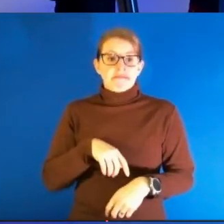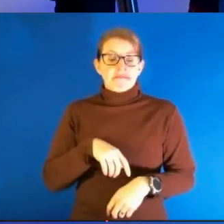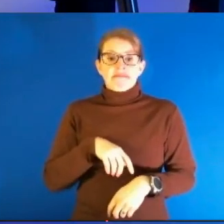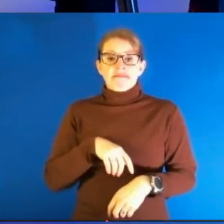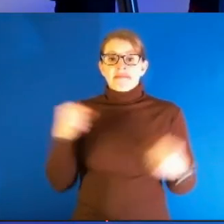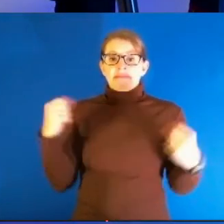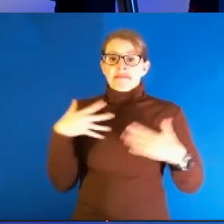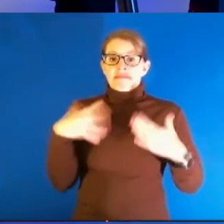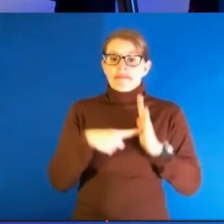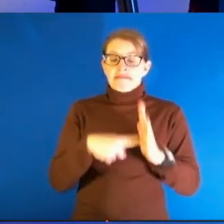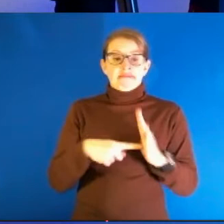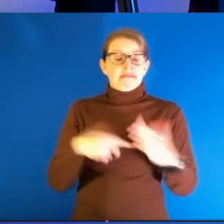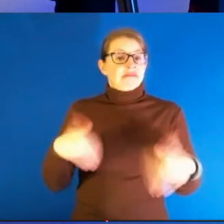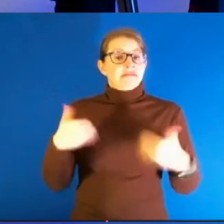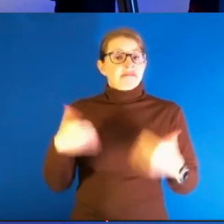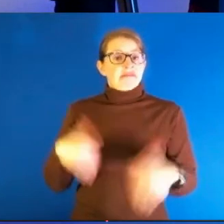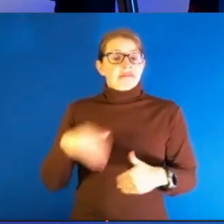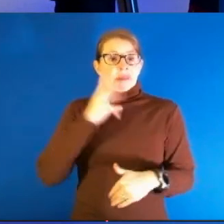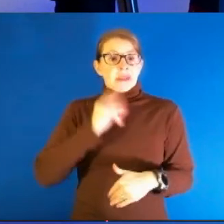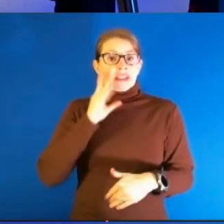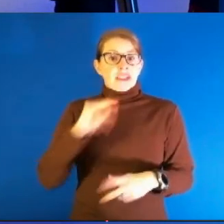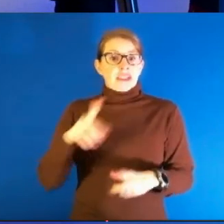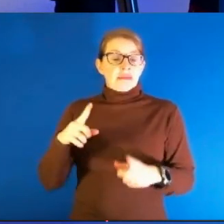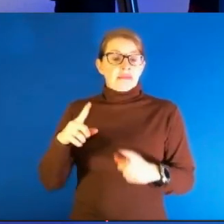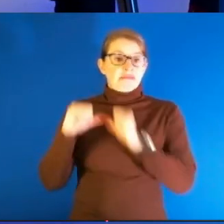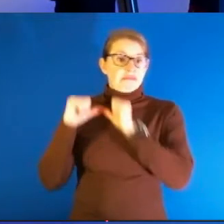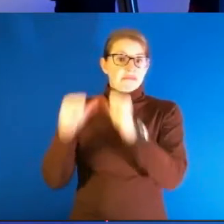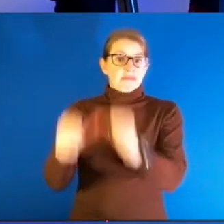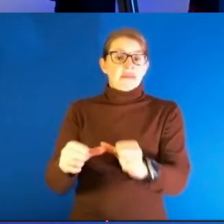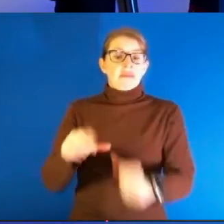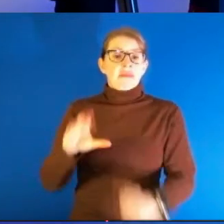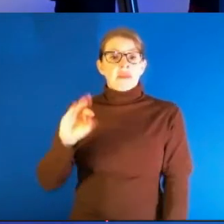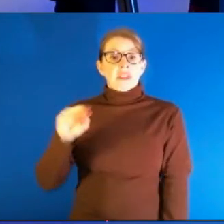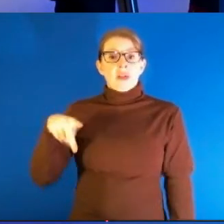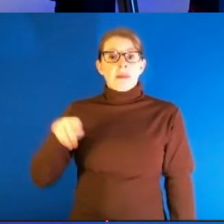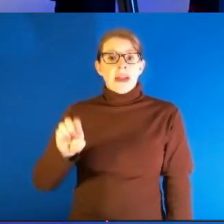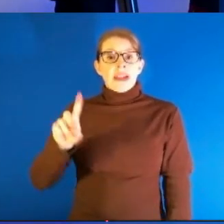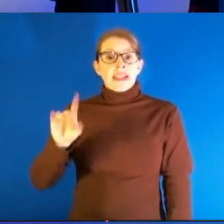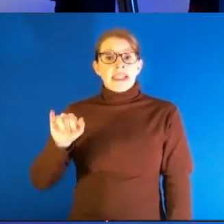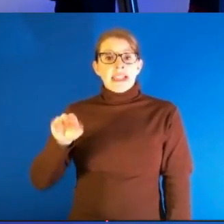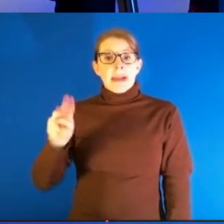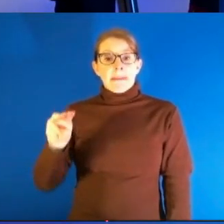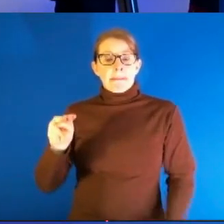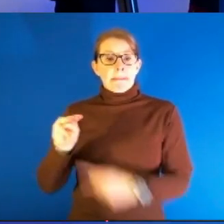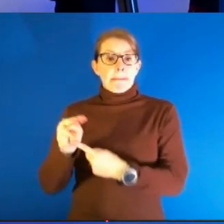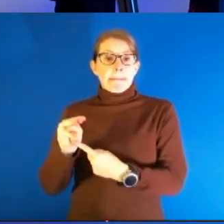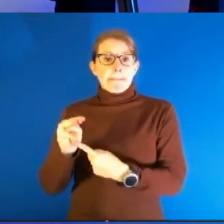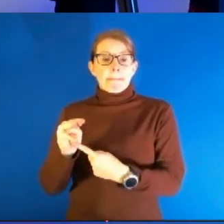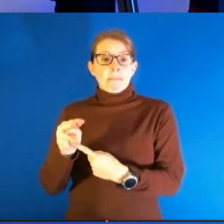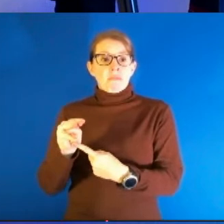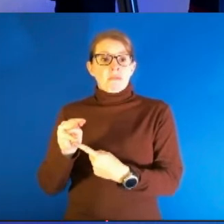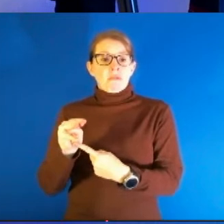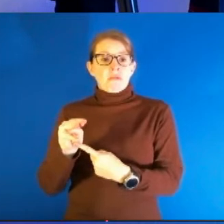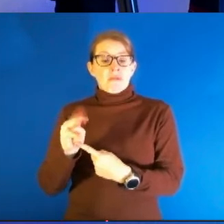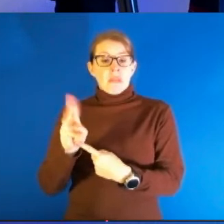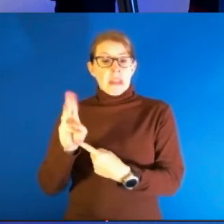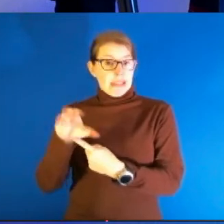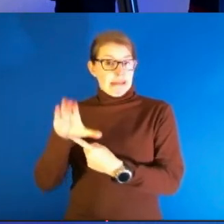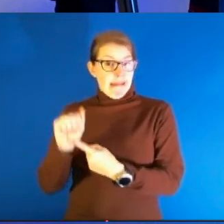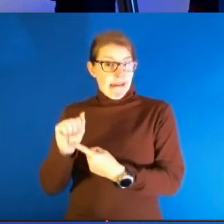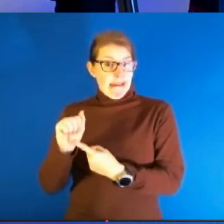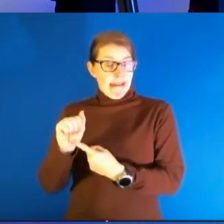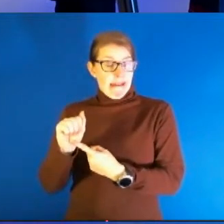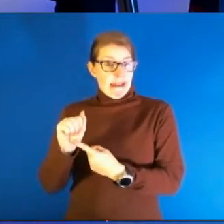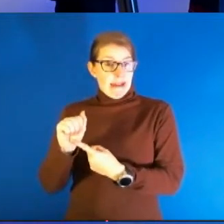Right. be experiencing long term. Okay, handle Carpe Diem is your hospital administrating monoclonal antibody injections